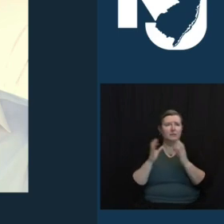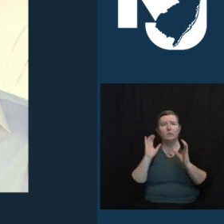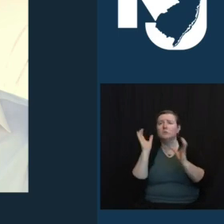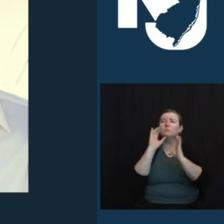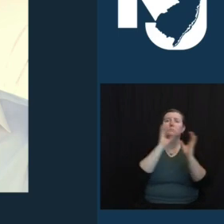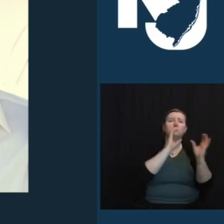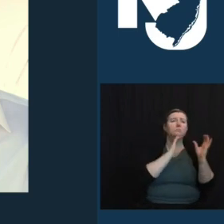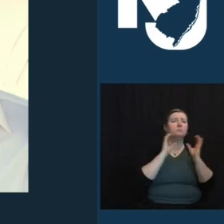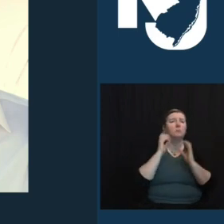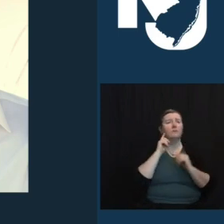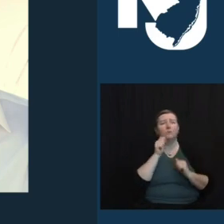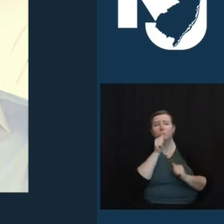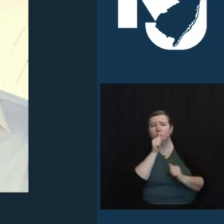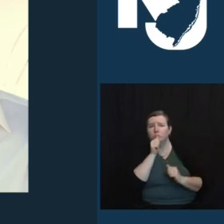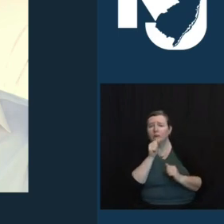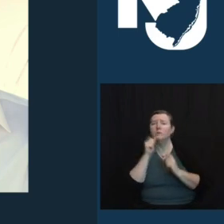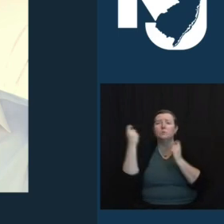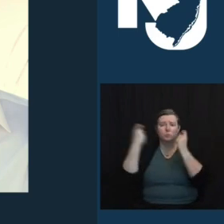private